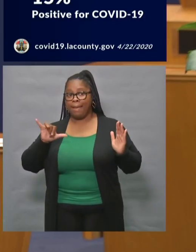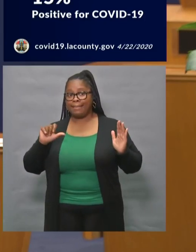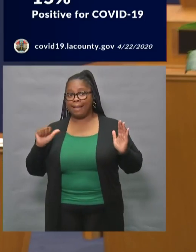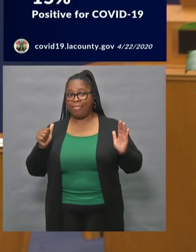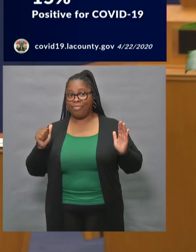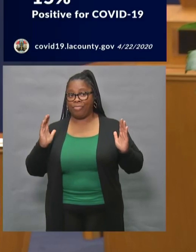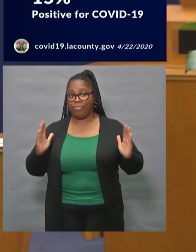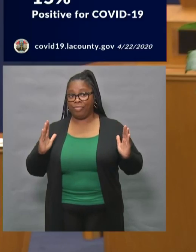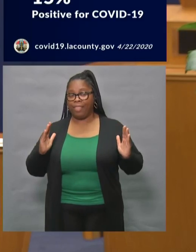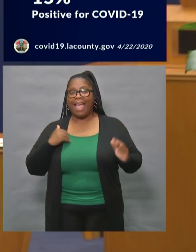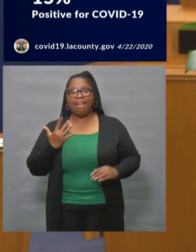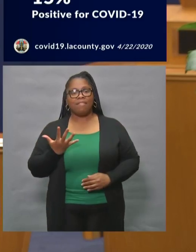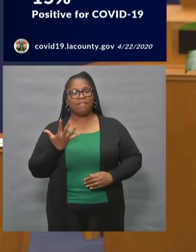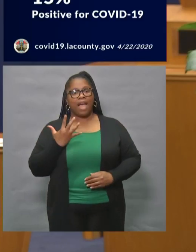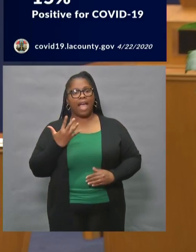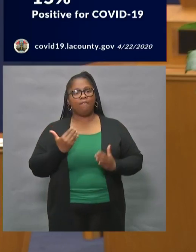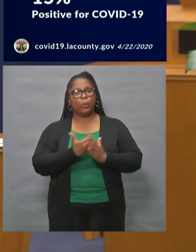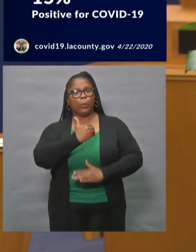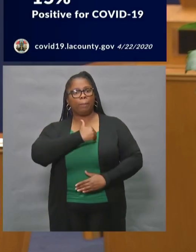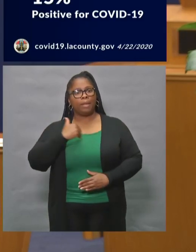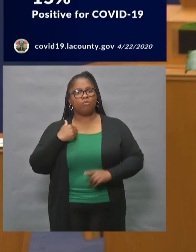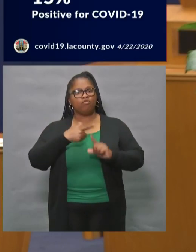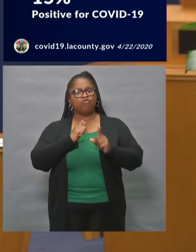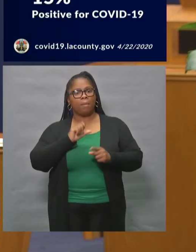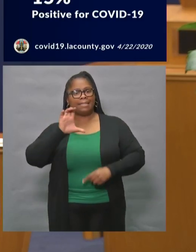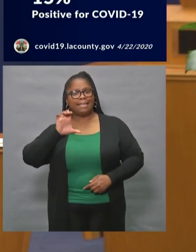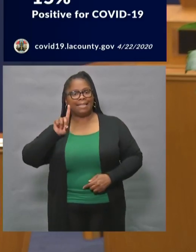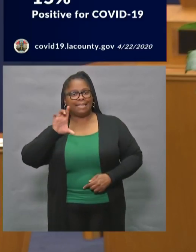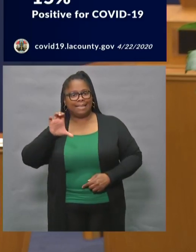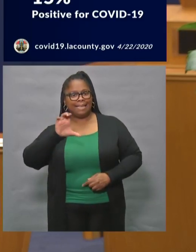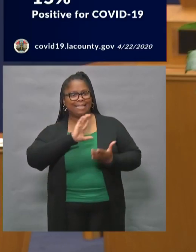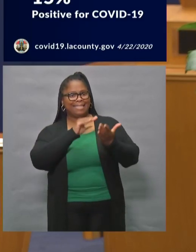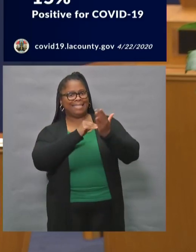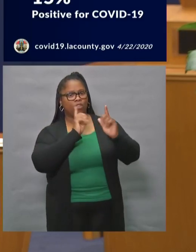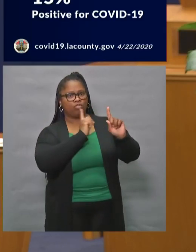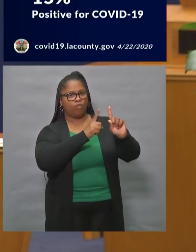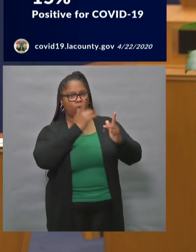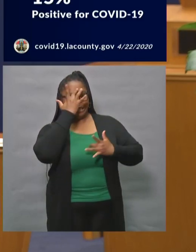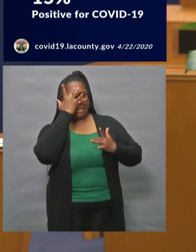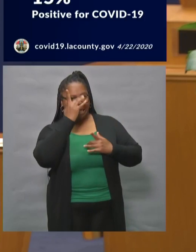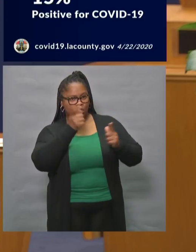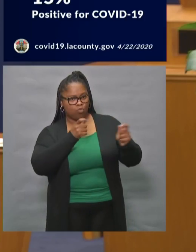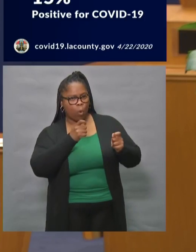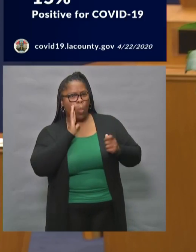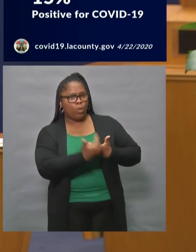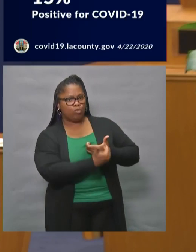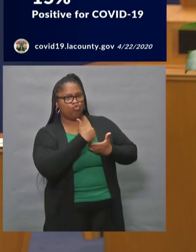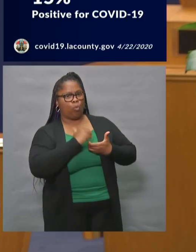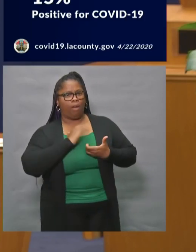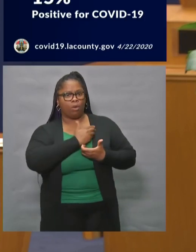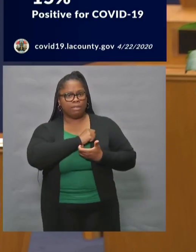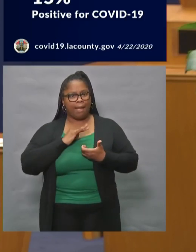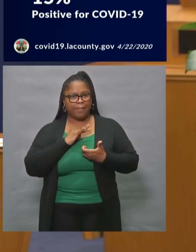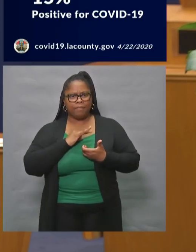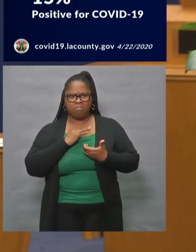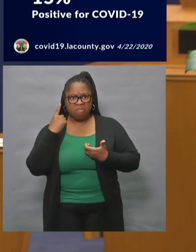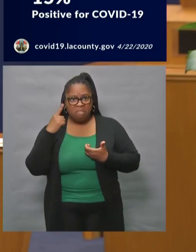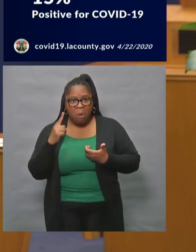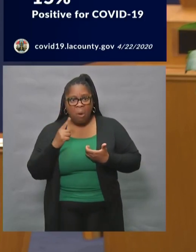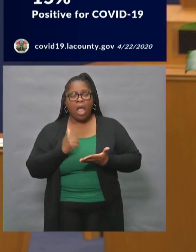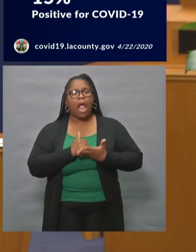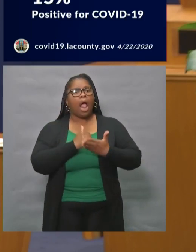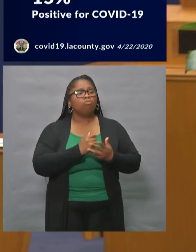5 new members from CDC who are joining our staff, and they will help us do visits to the skilled